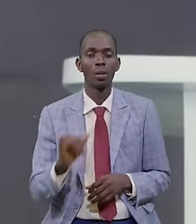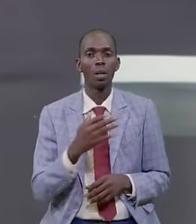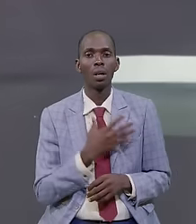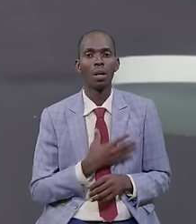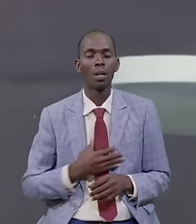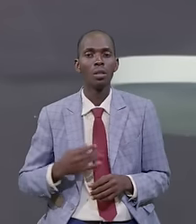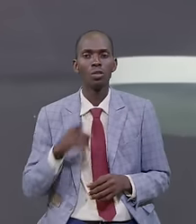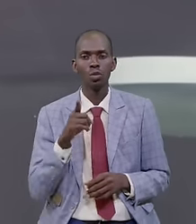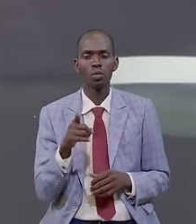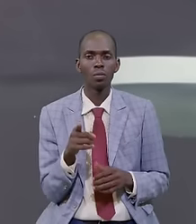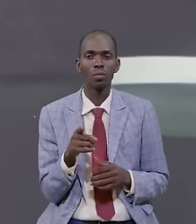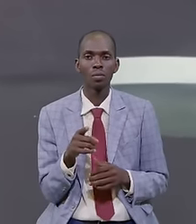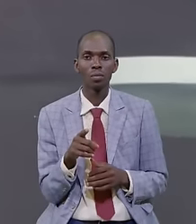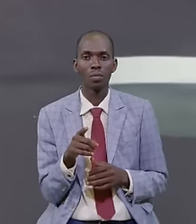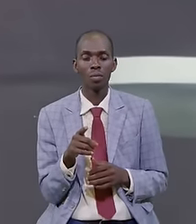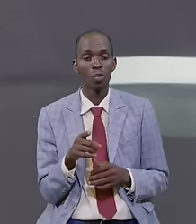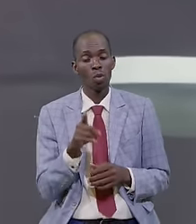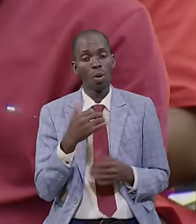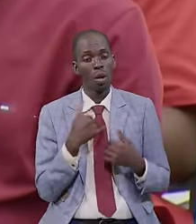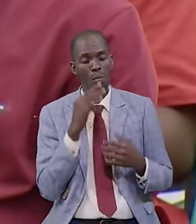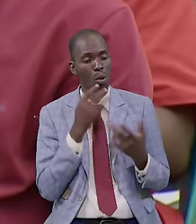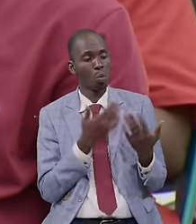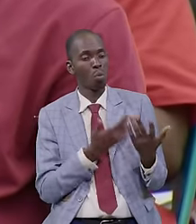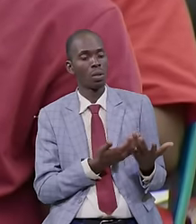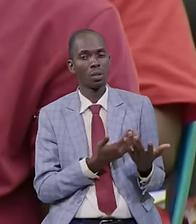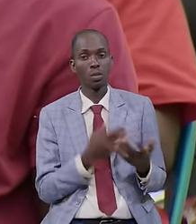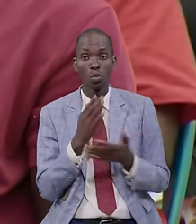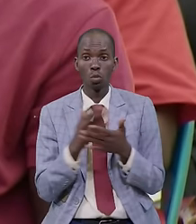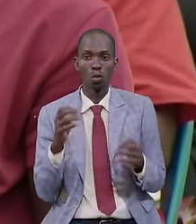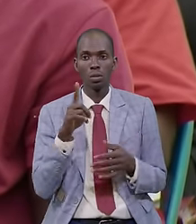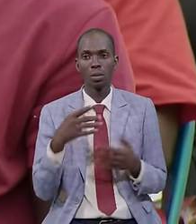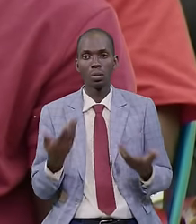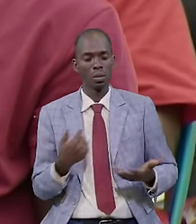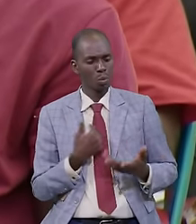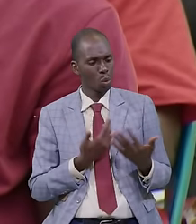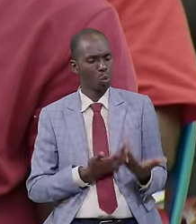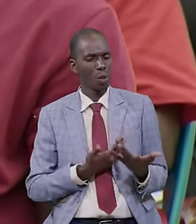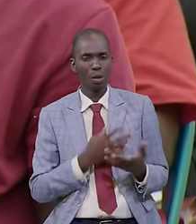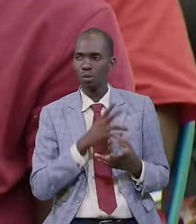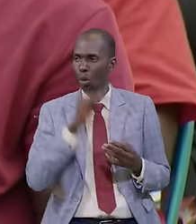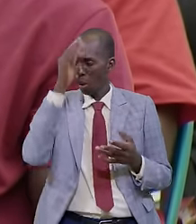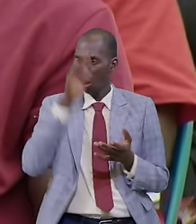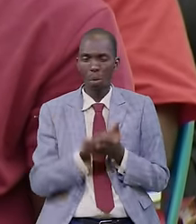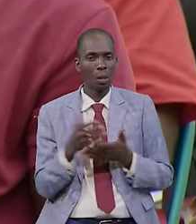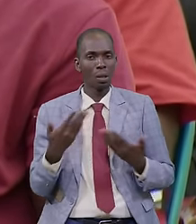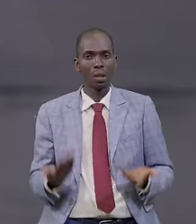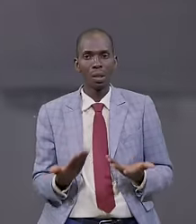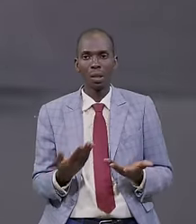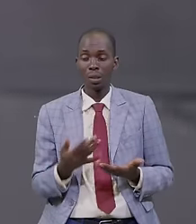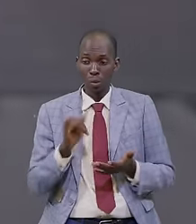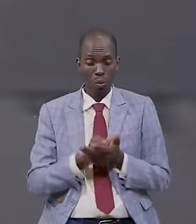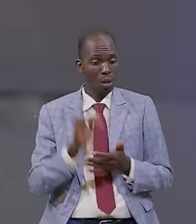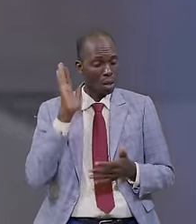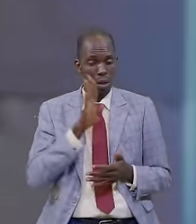there. Husband has not come, and it looks like, is this going to be forever? She's standing there,